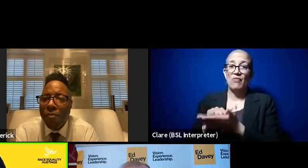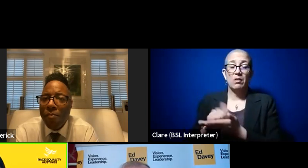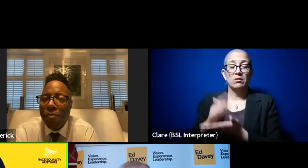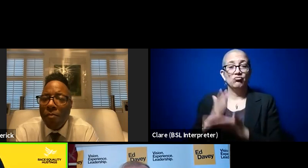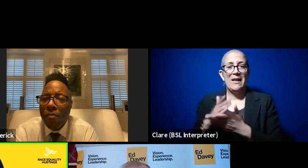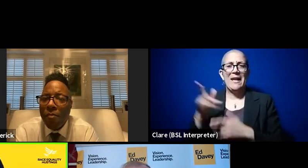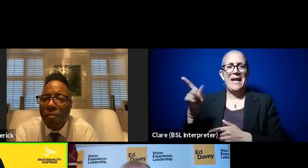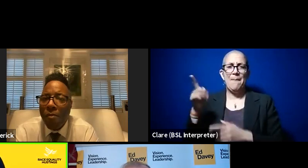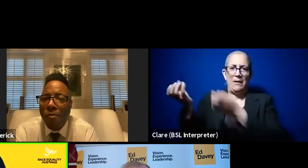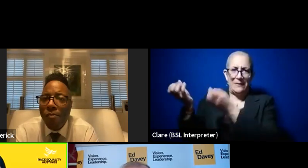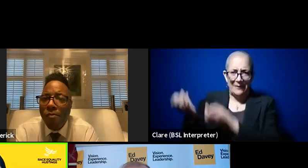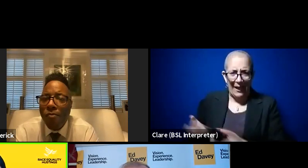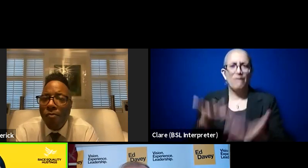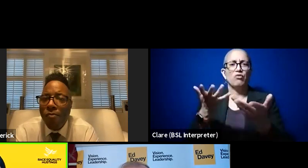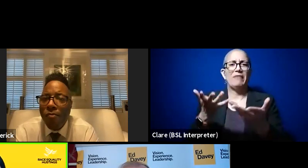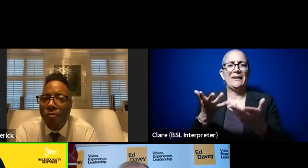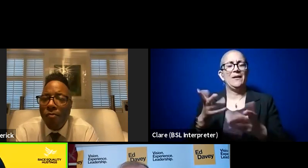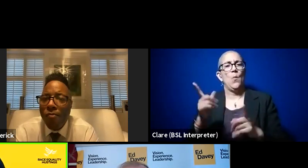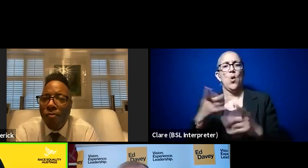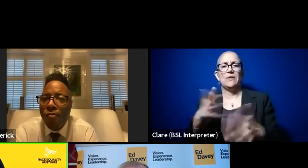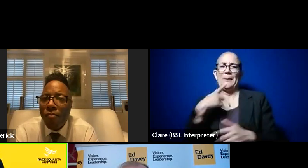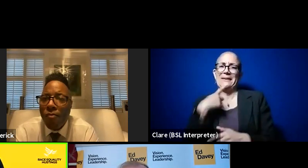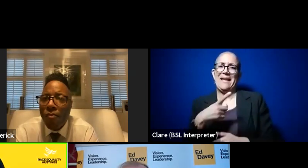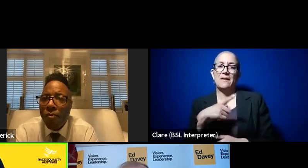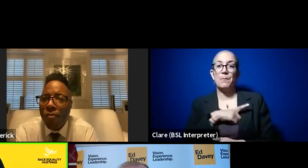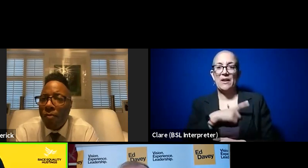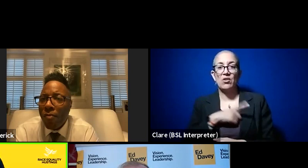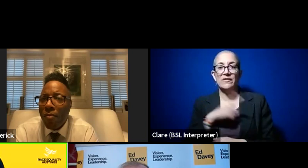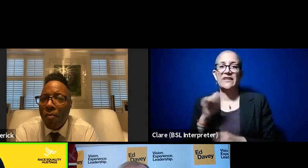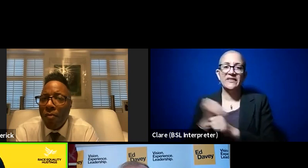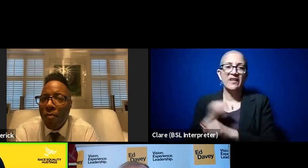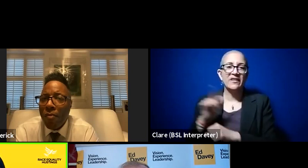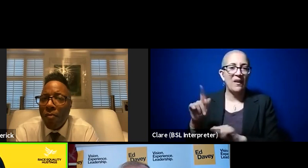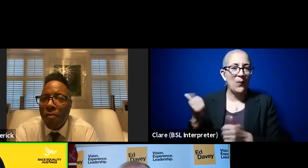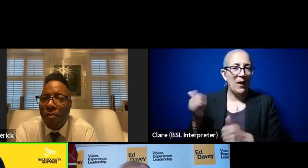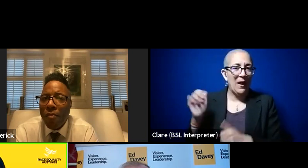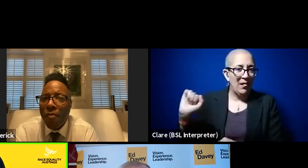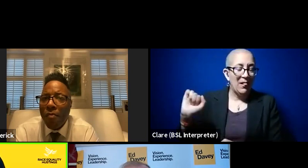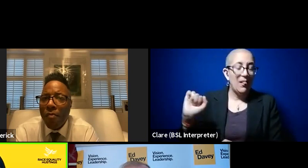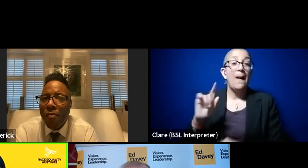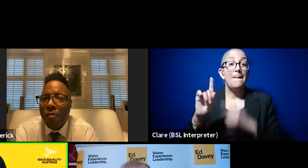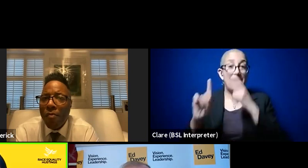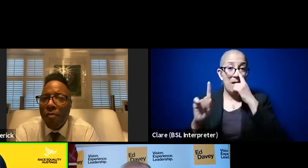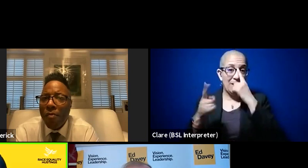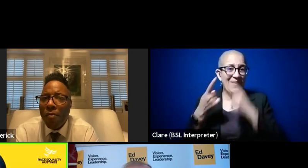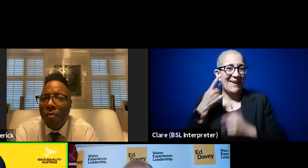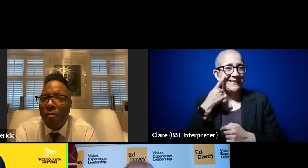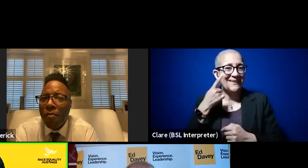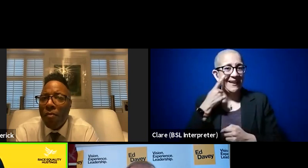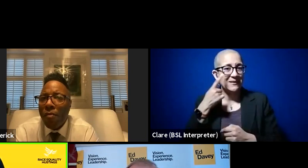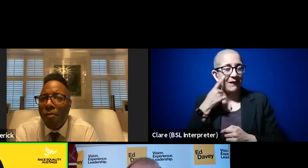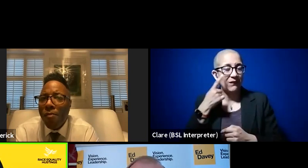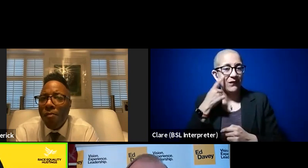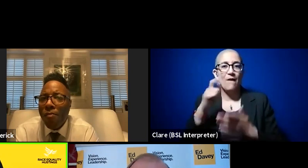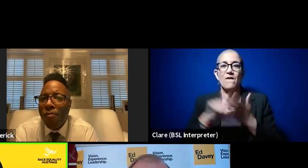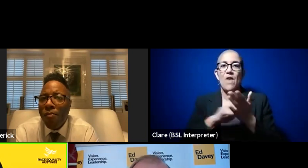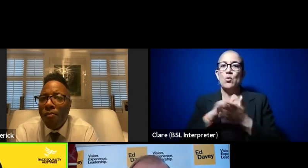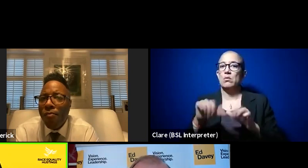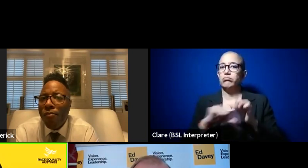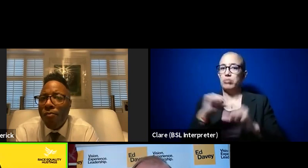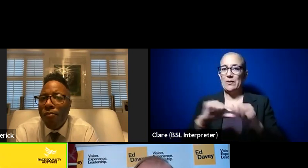some way delivering on what he'd said, because he does do that very well. But to the indicative votes process, I mean, I remember